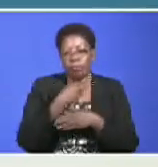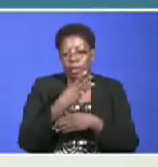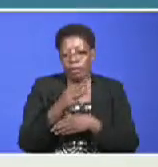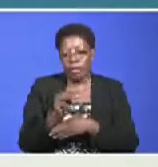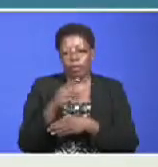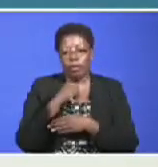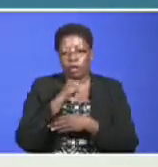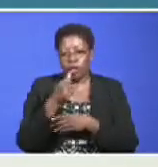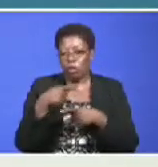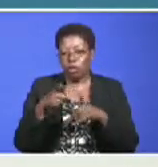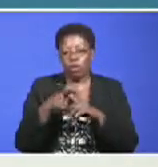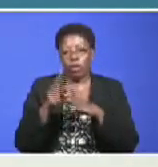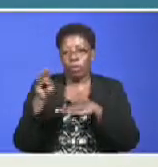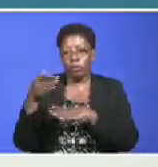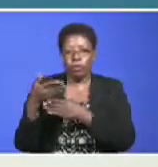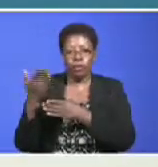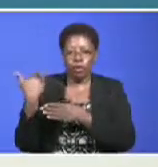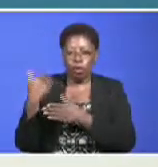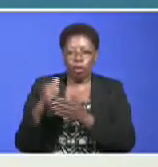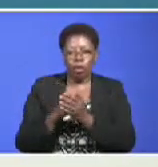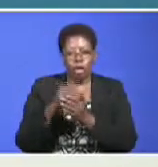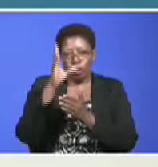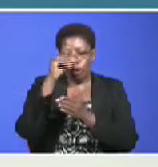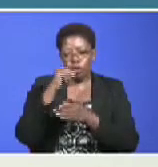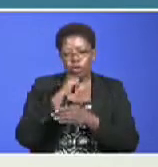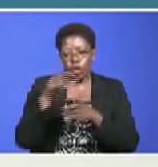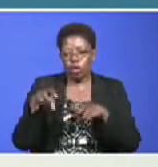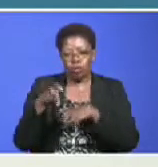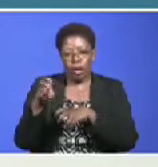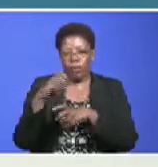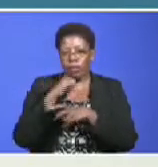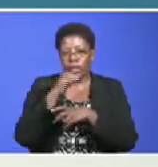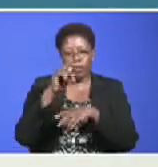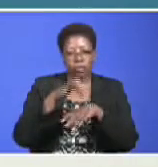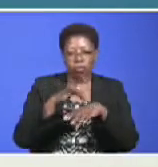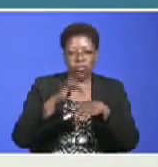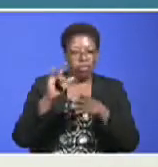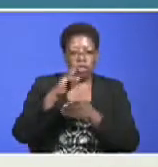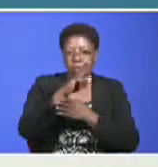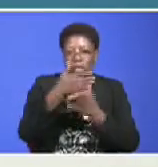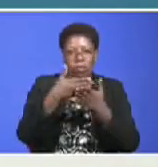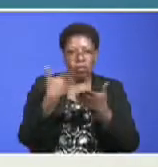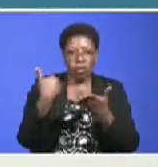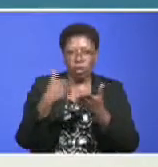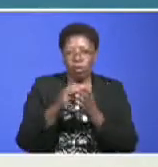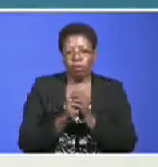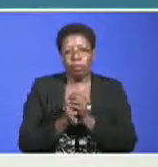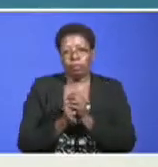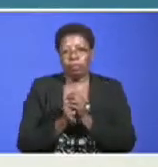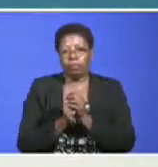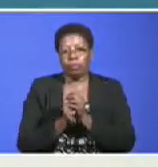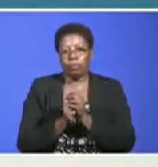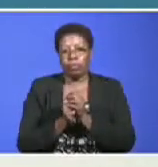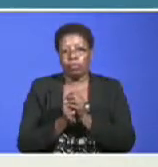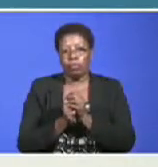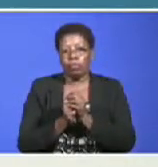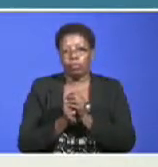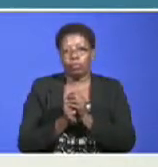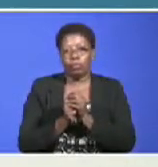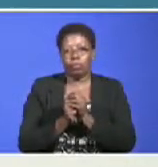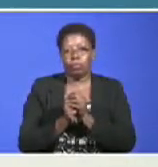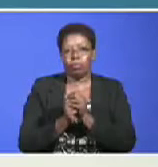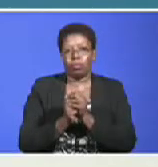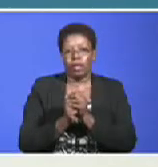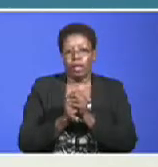a beach. A lot of the guys that didn't travel this year had never been on a plane before. The bowl gifts,